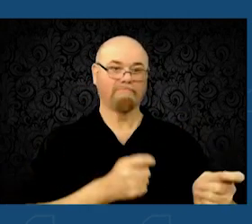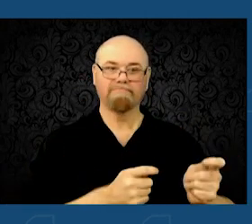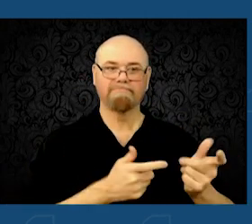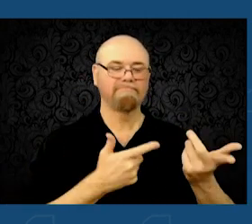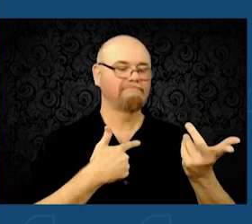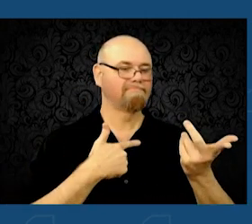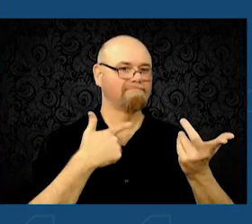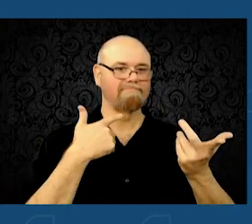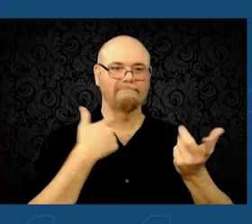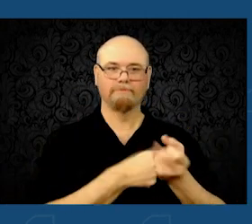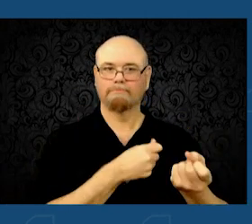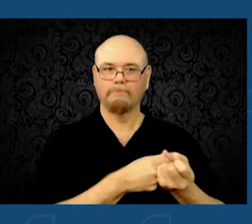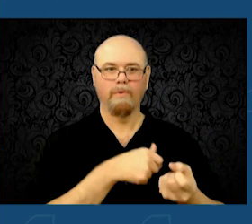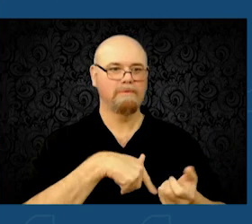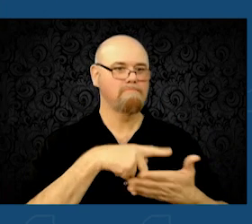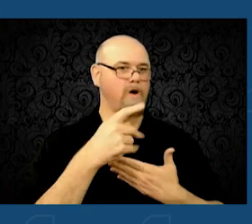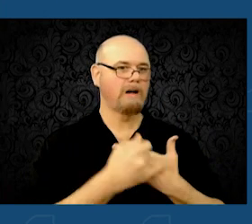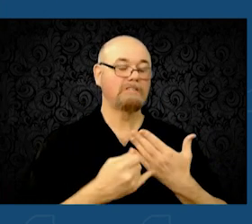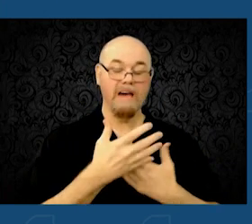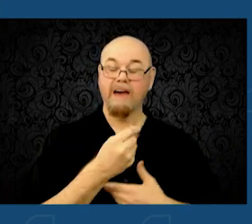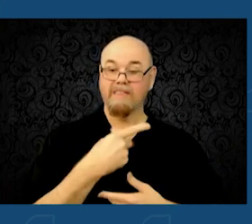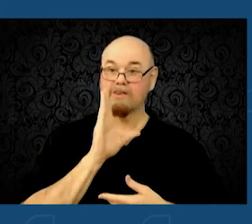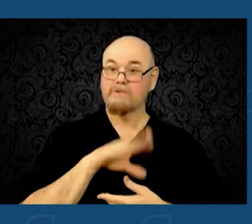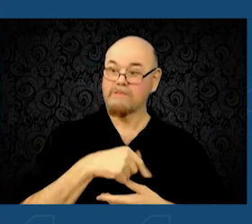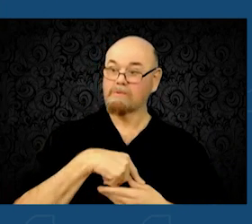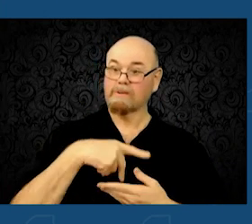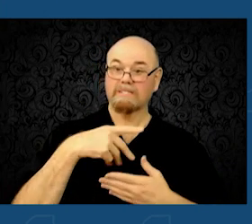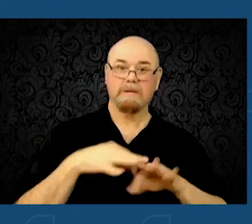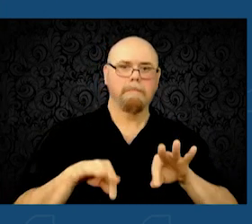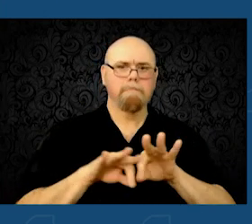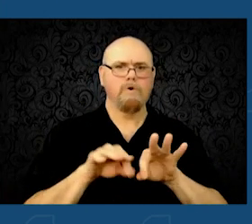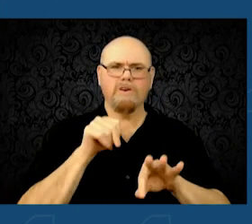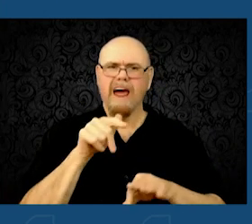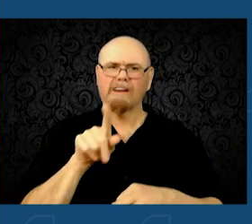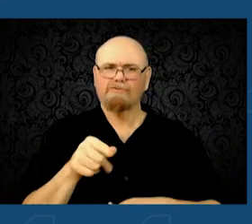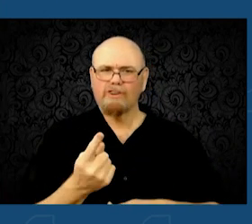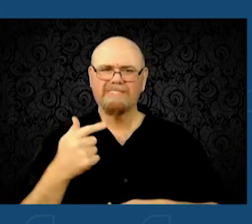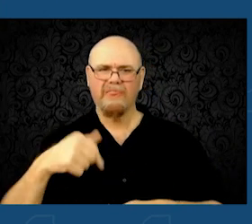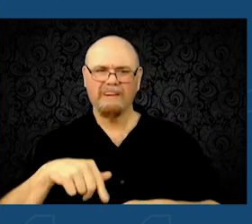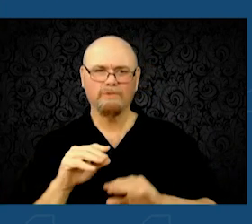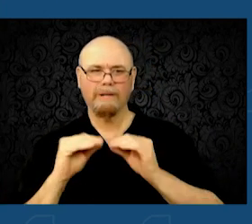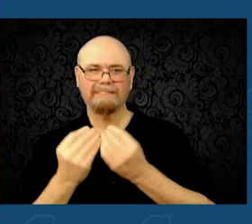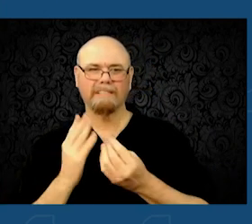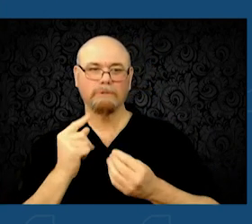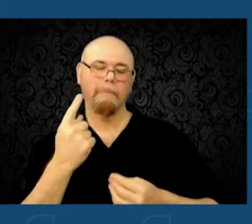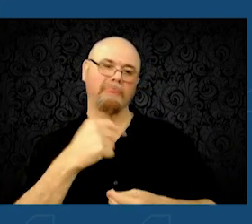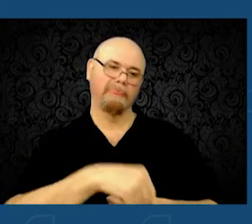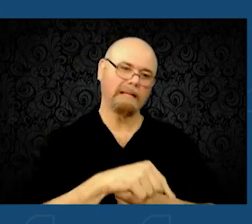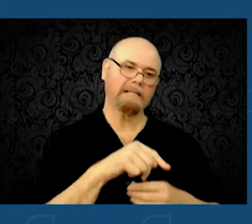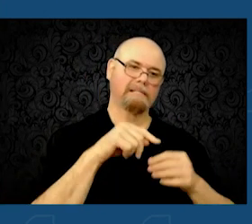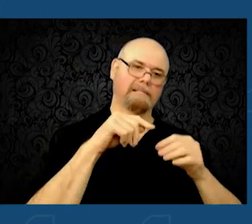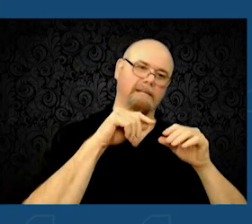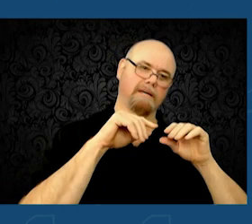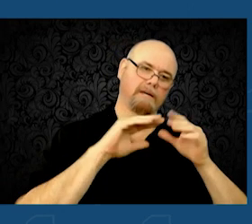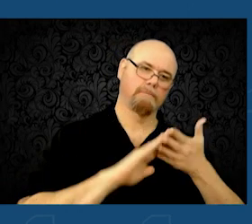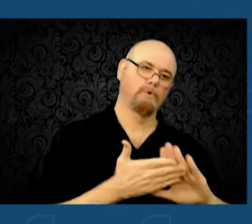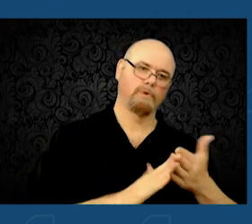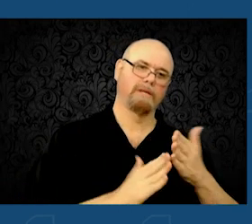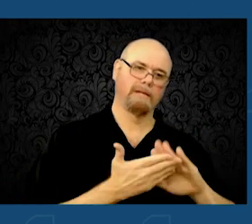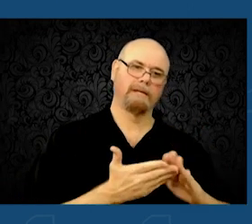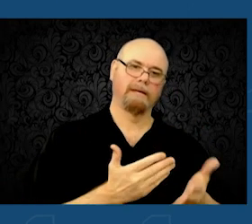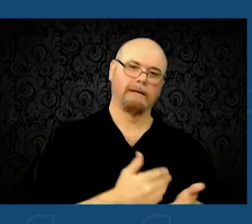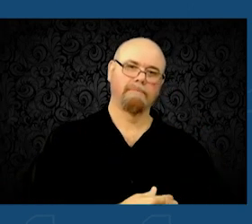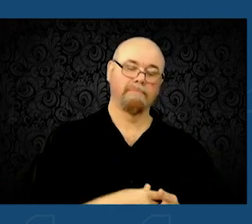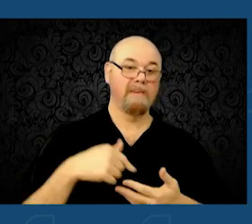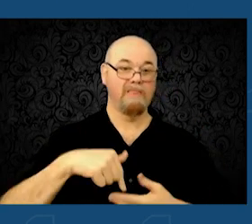this project is very important, not only to this organization, but to this community. This project